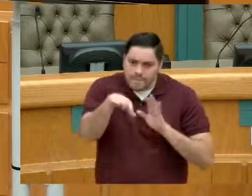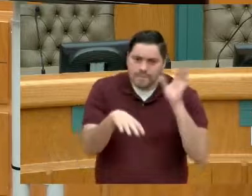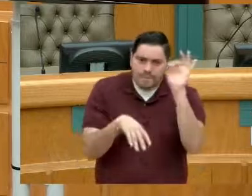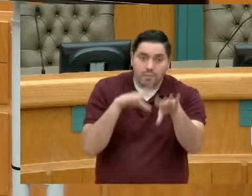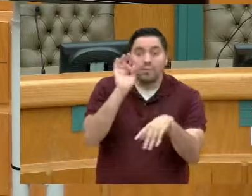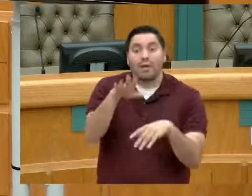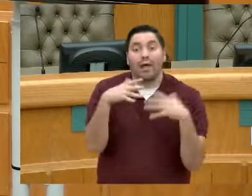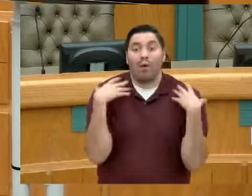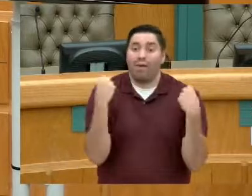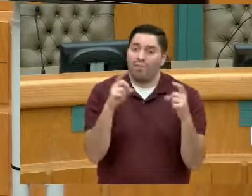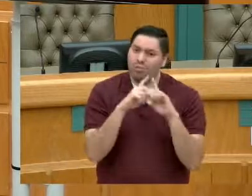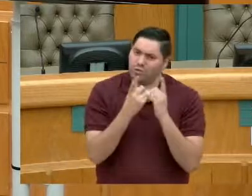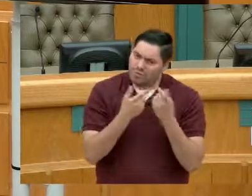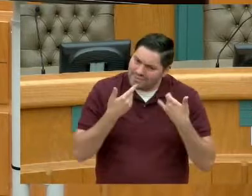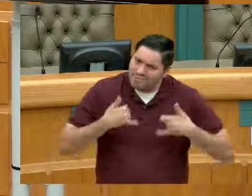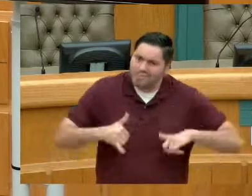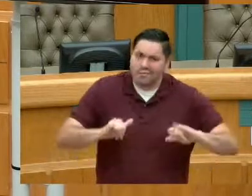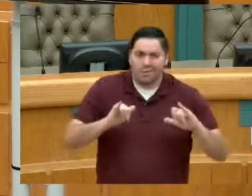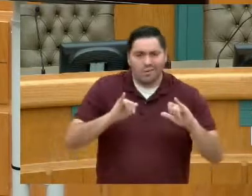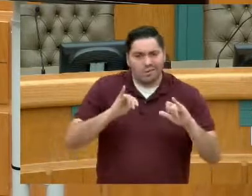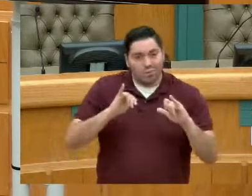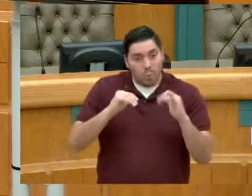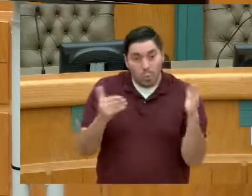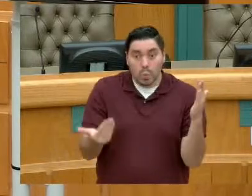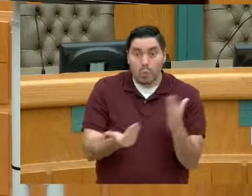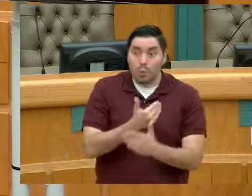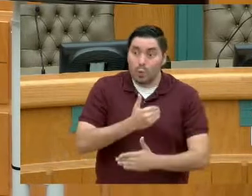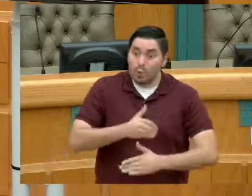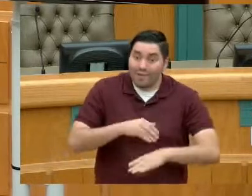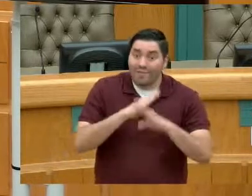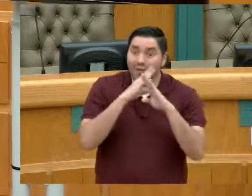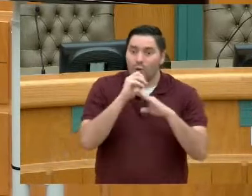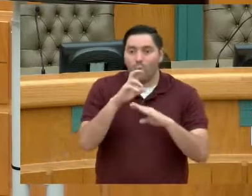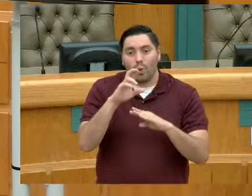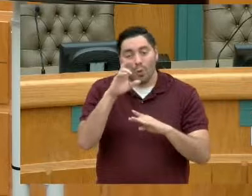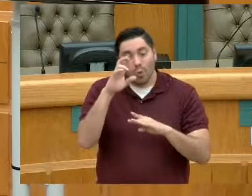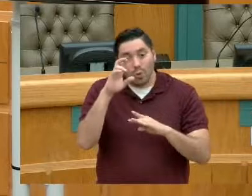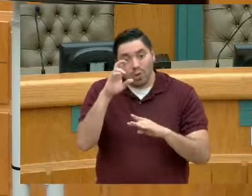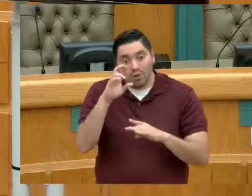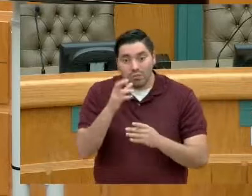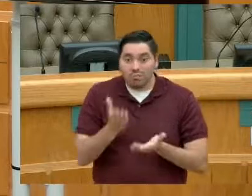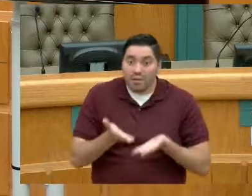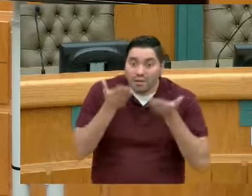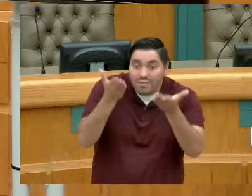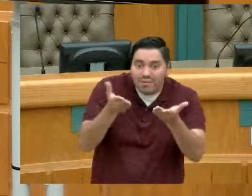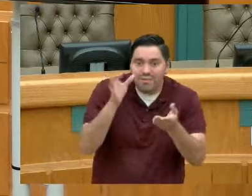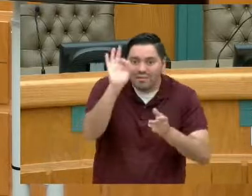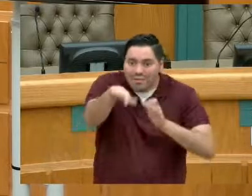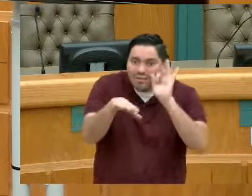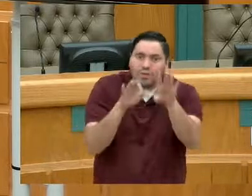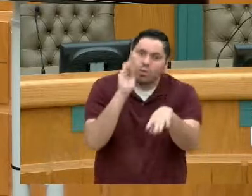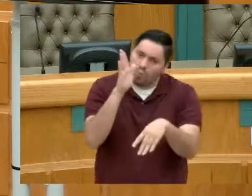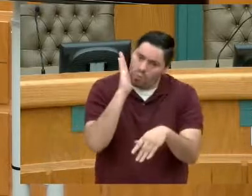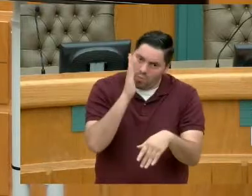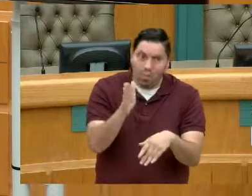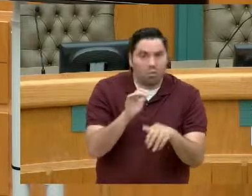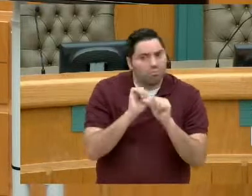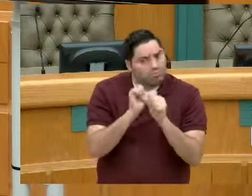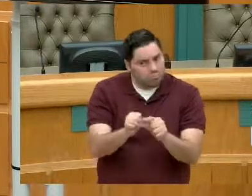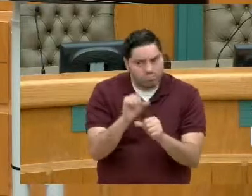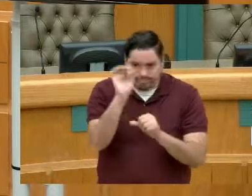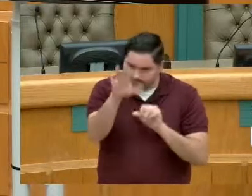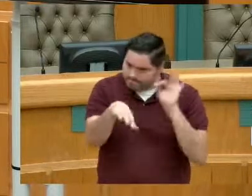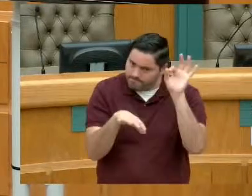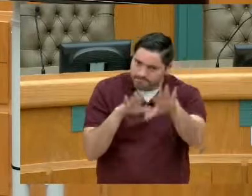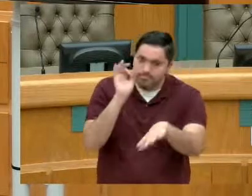Health District will continue to share any new interventions or recommendations as they become available. Now,